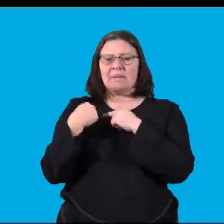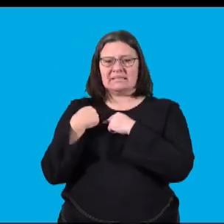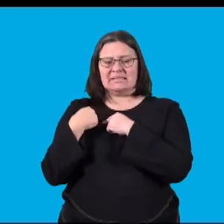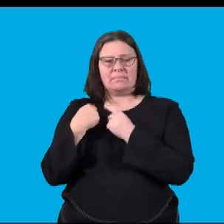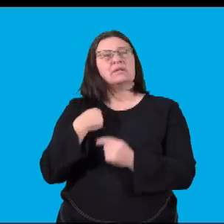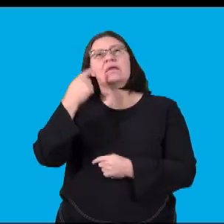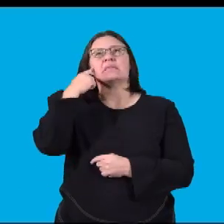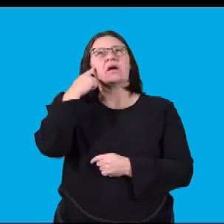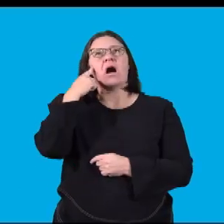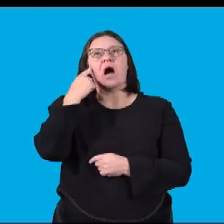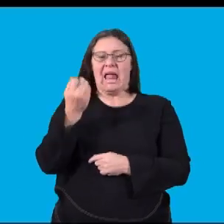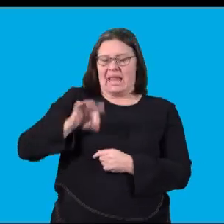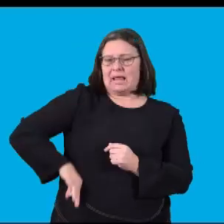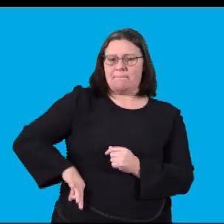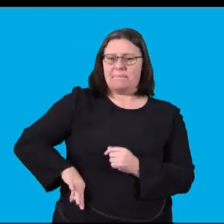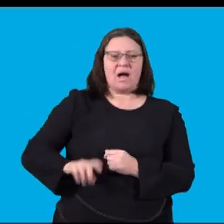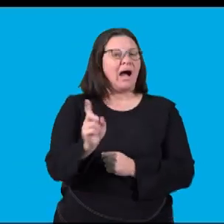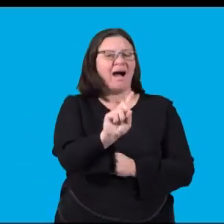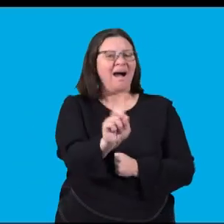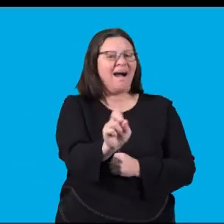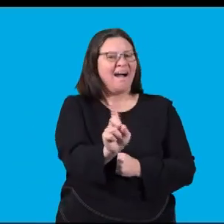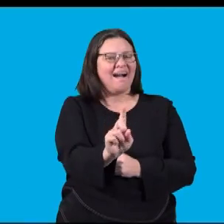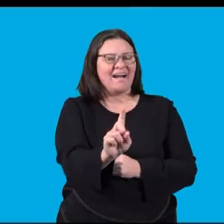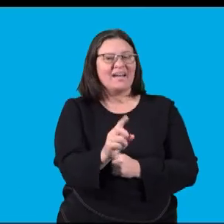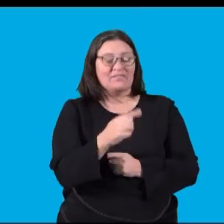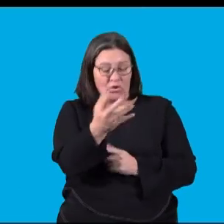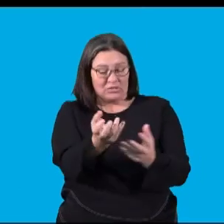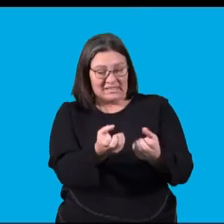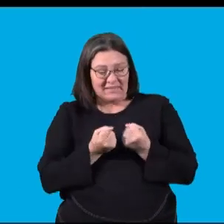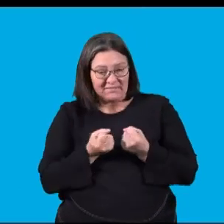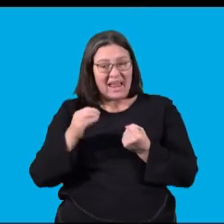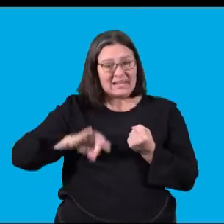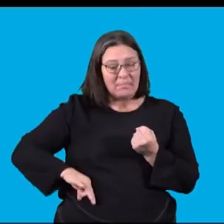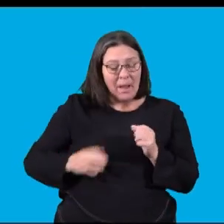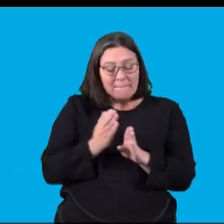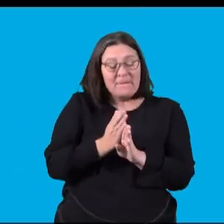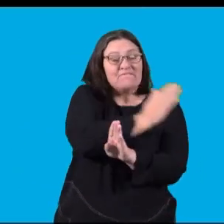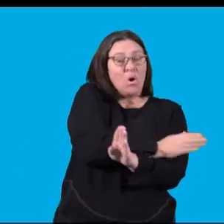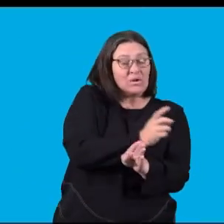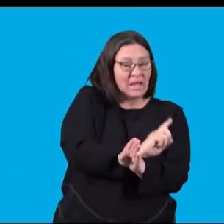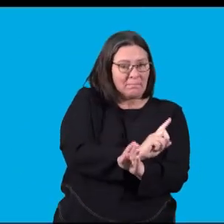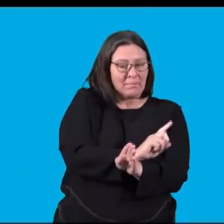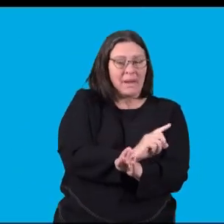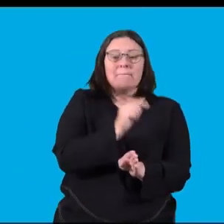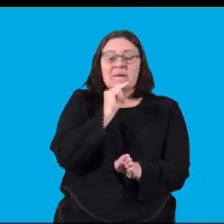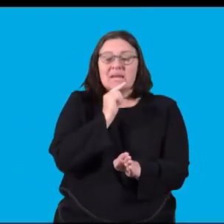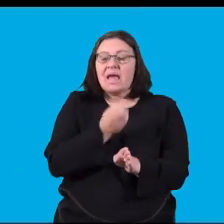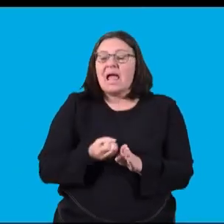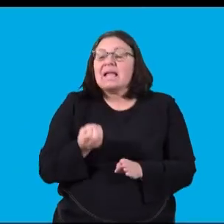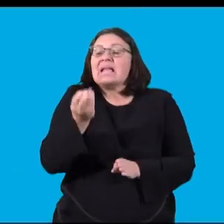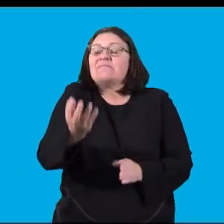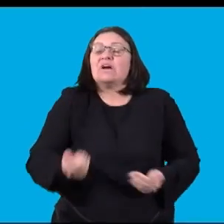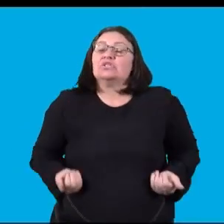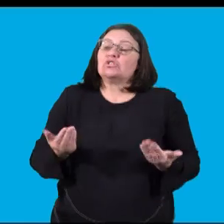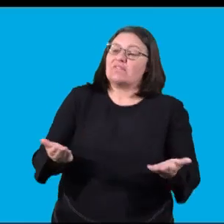because you're thinking it is income. But don't forget, the moment you receive income in advance, you have not yet given the